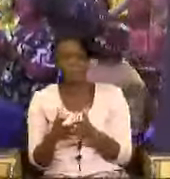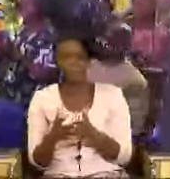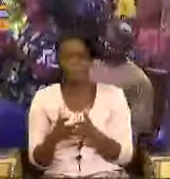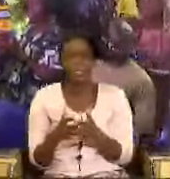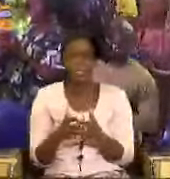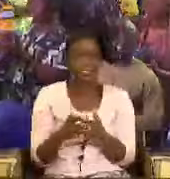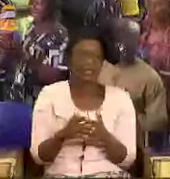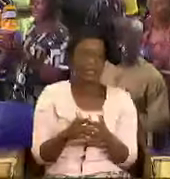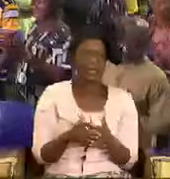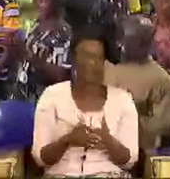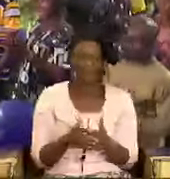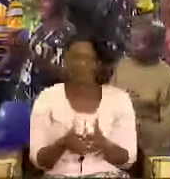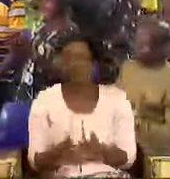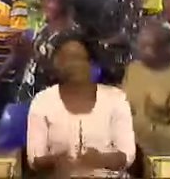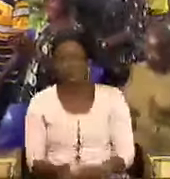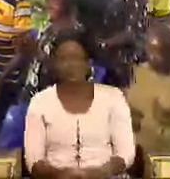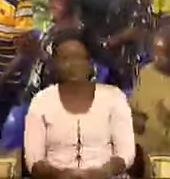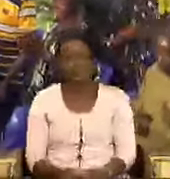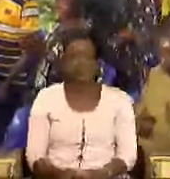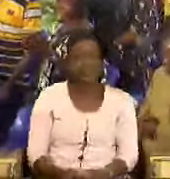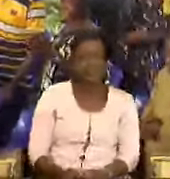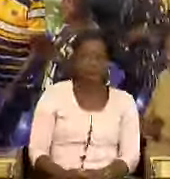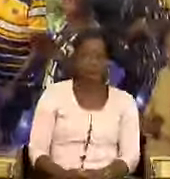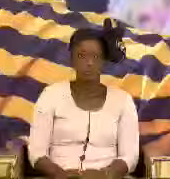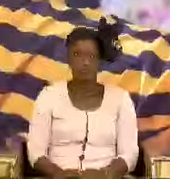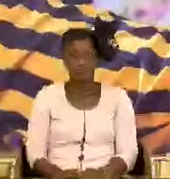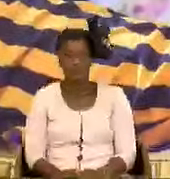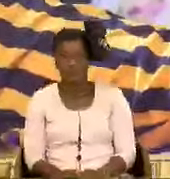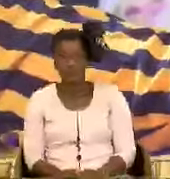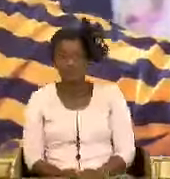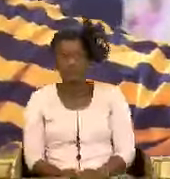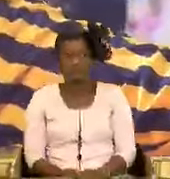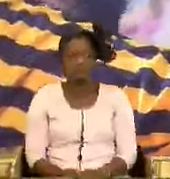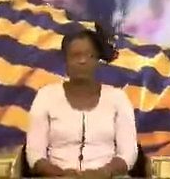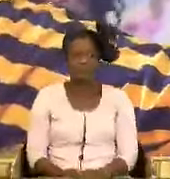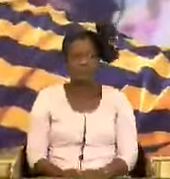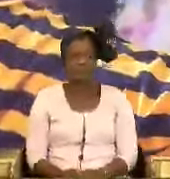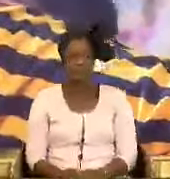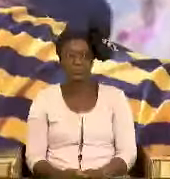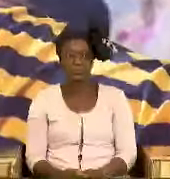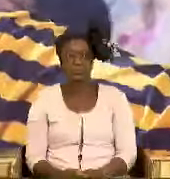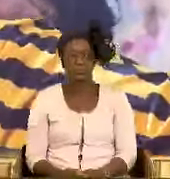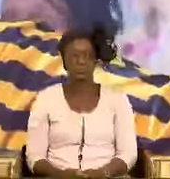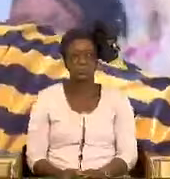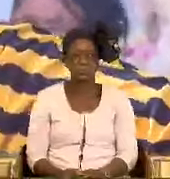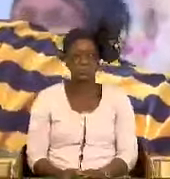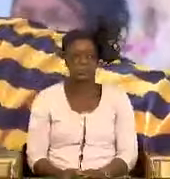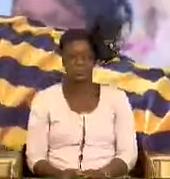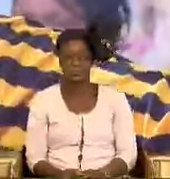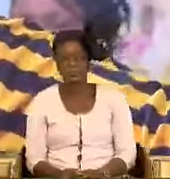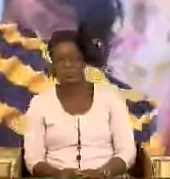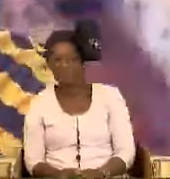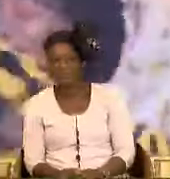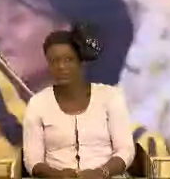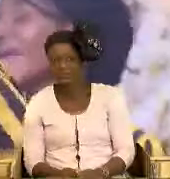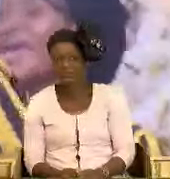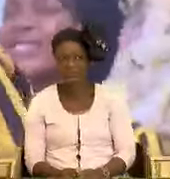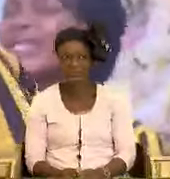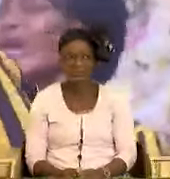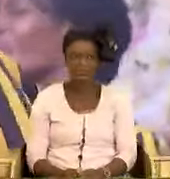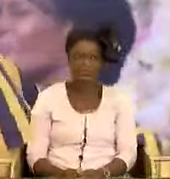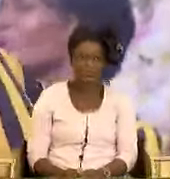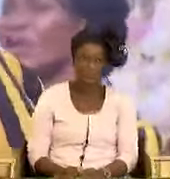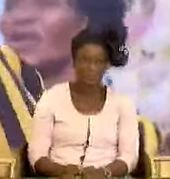Jesus and I Brea let my whole life